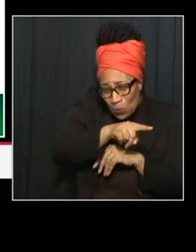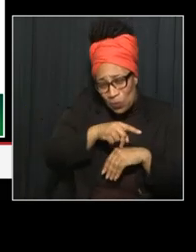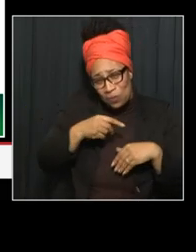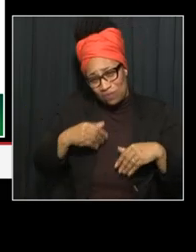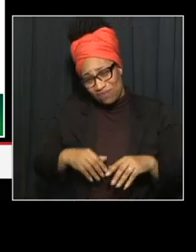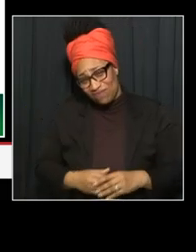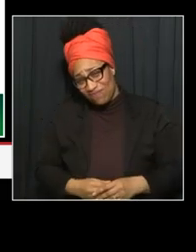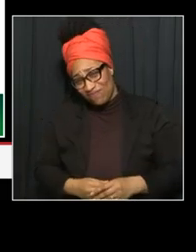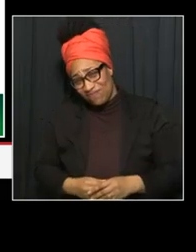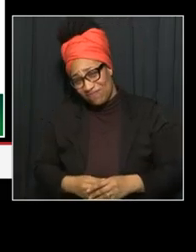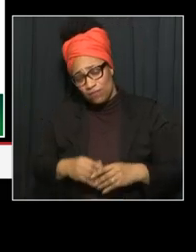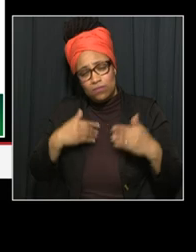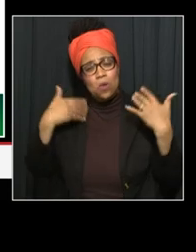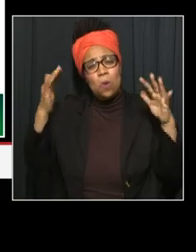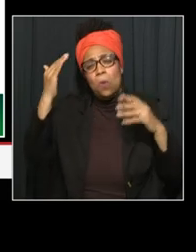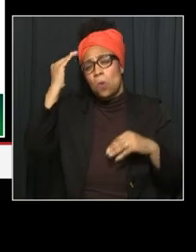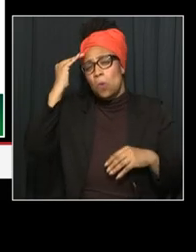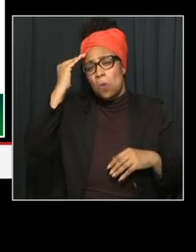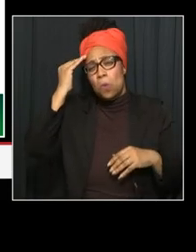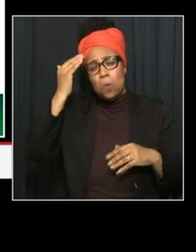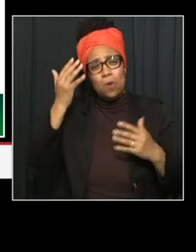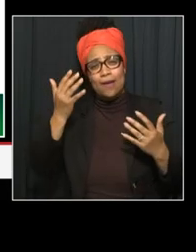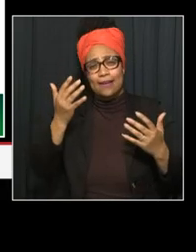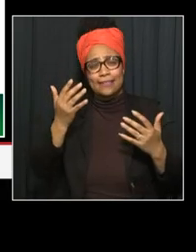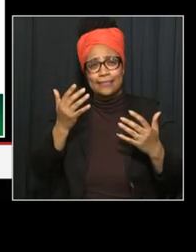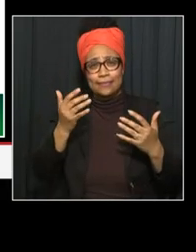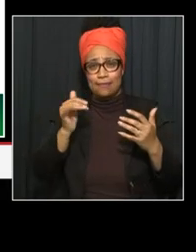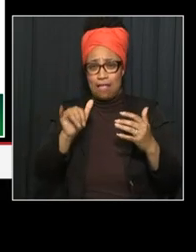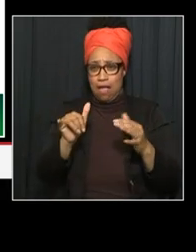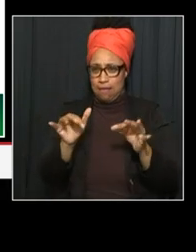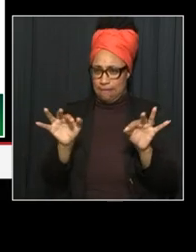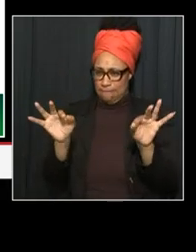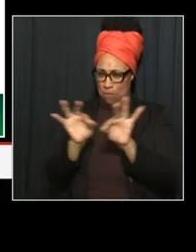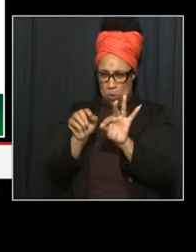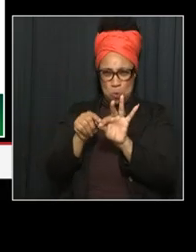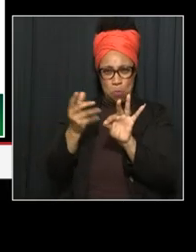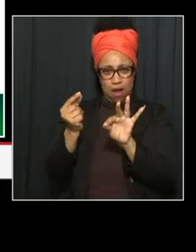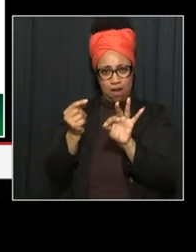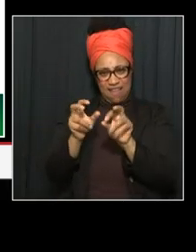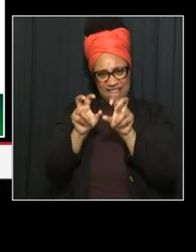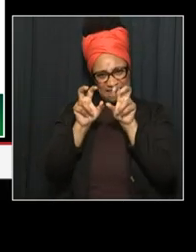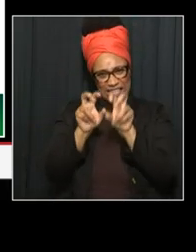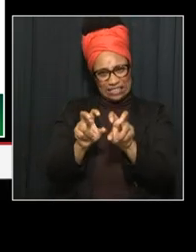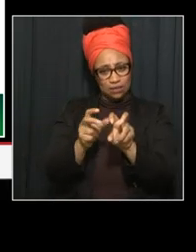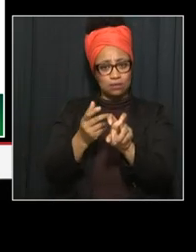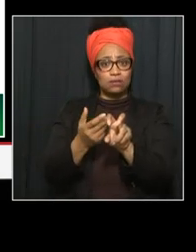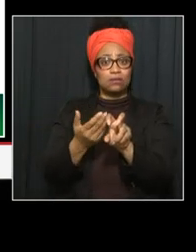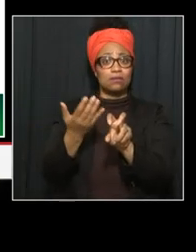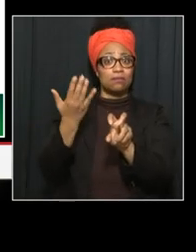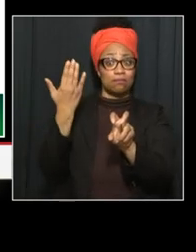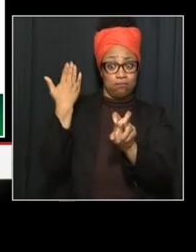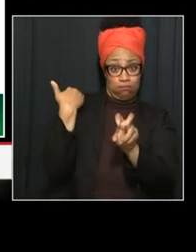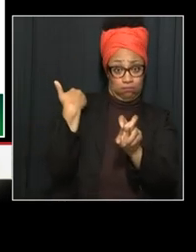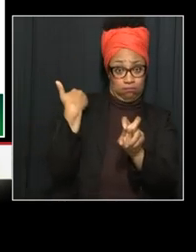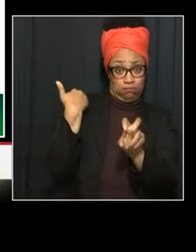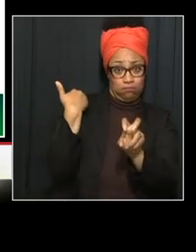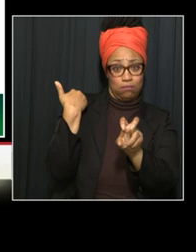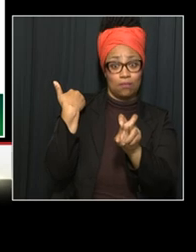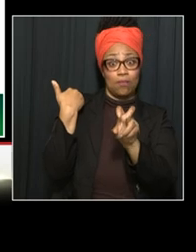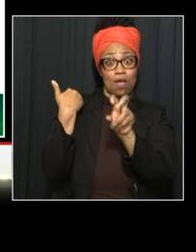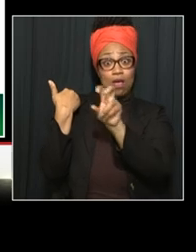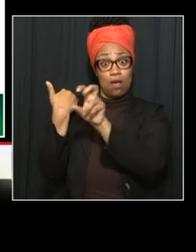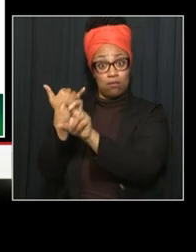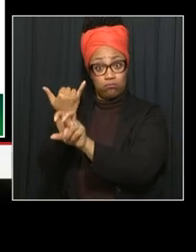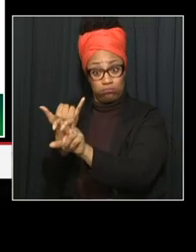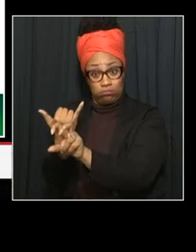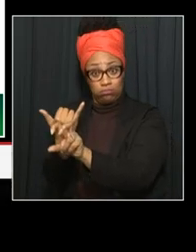our past, our present, and our future. And all of you have collectively poured into